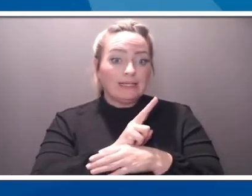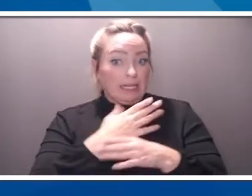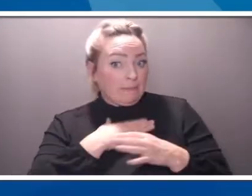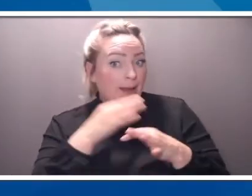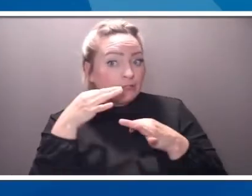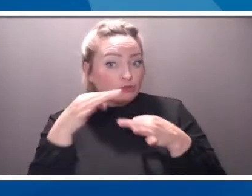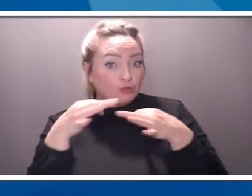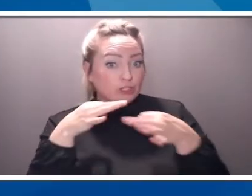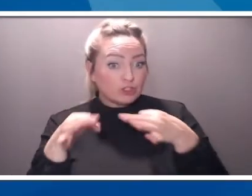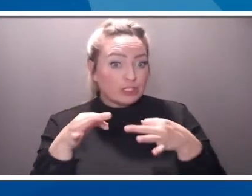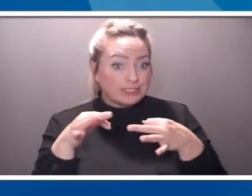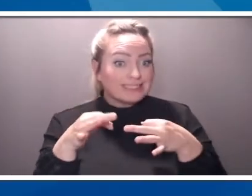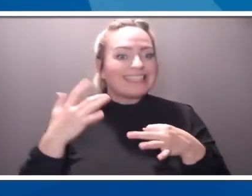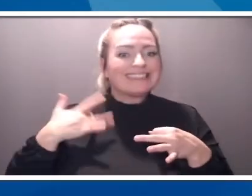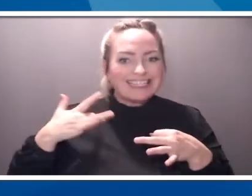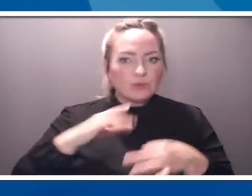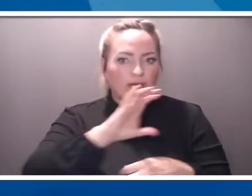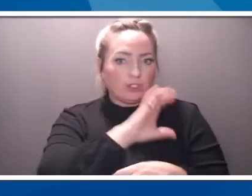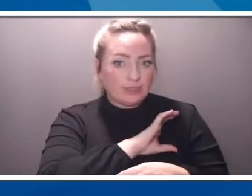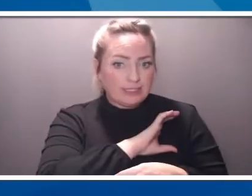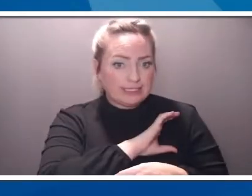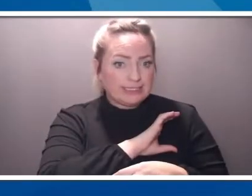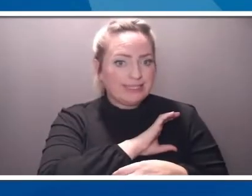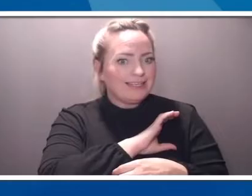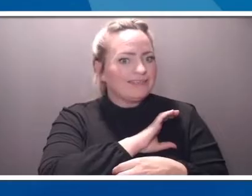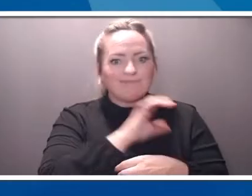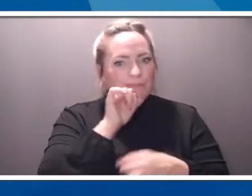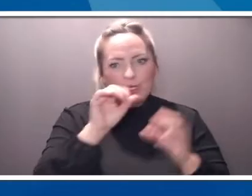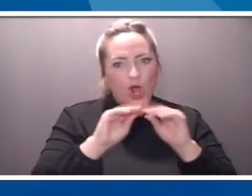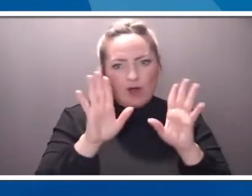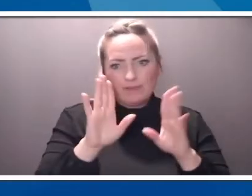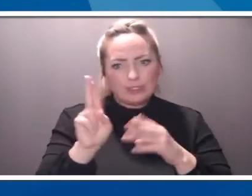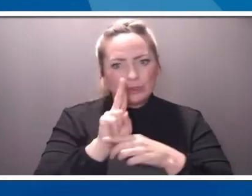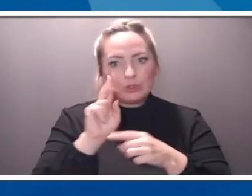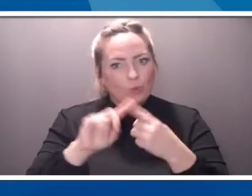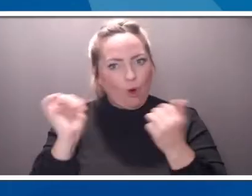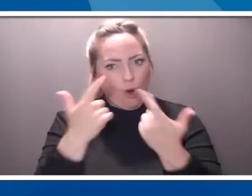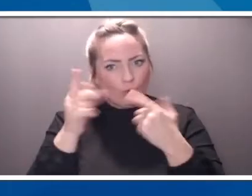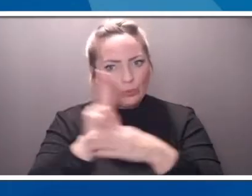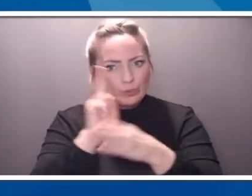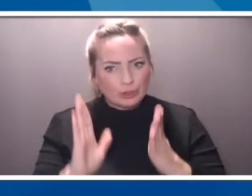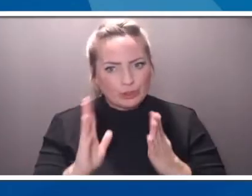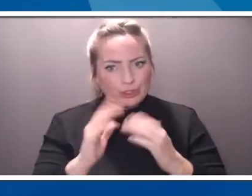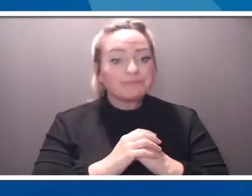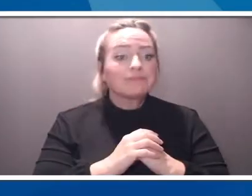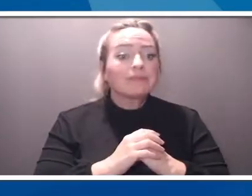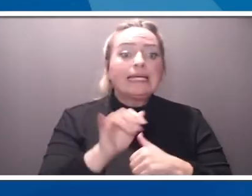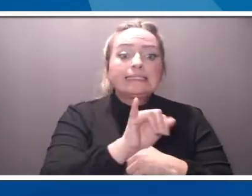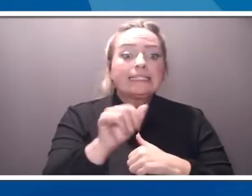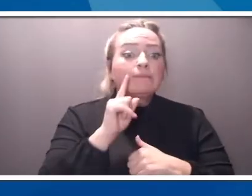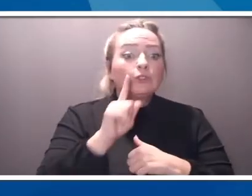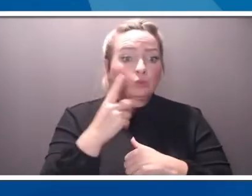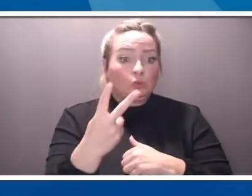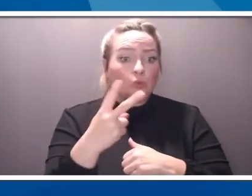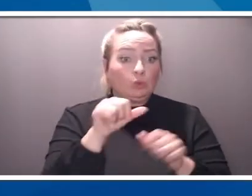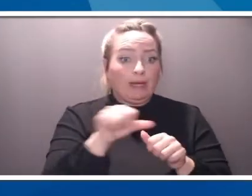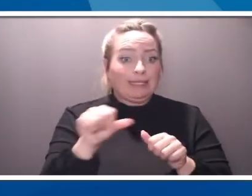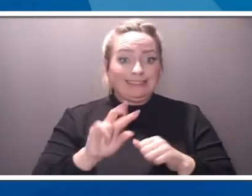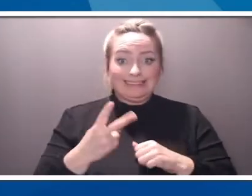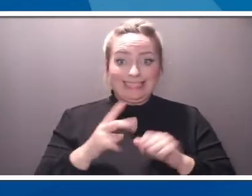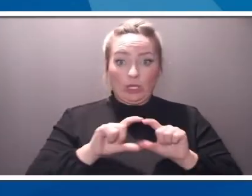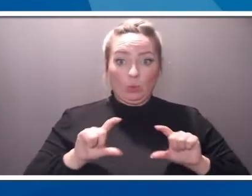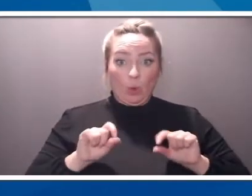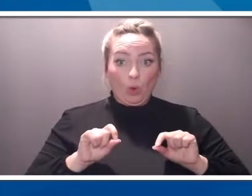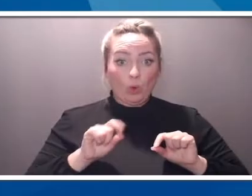am using, in my instructions, sensory characteristics that might not be obvious to a user. Similarly, the